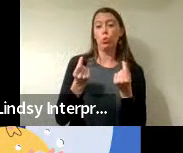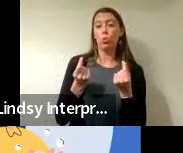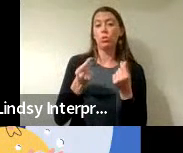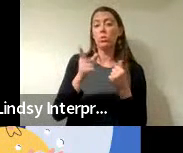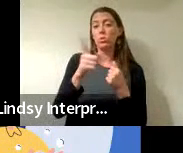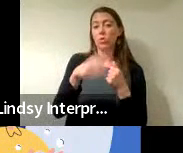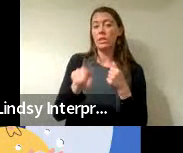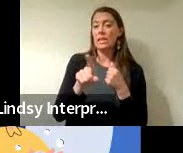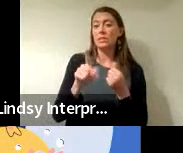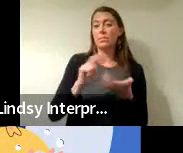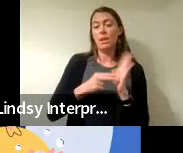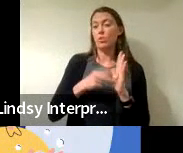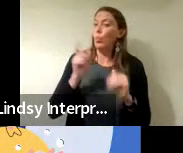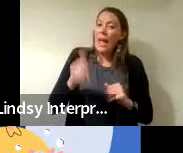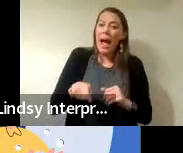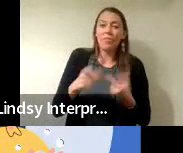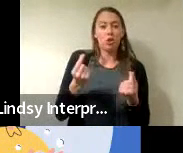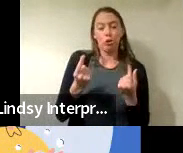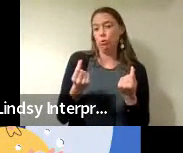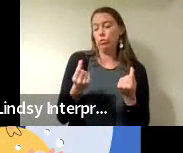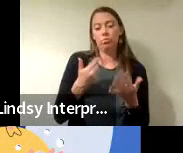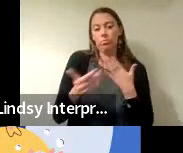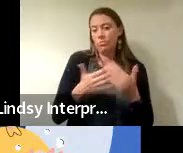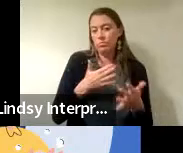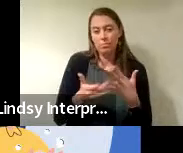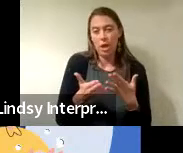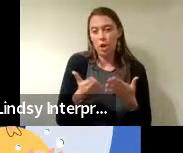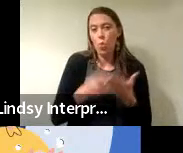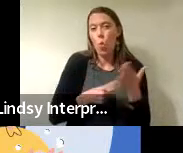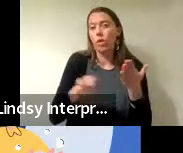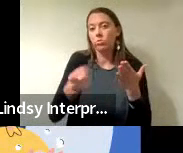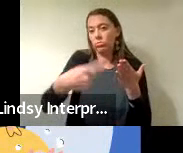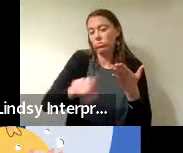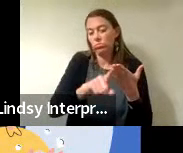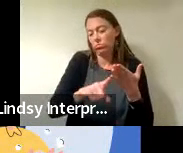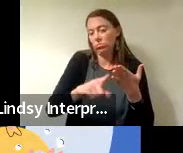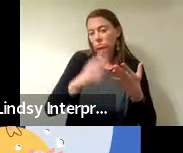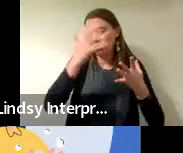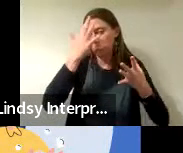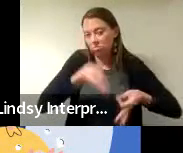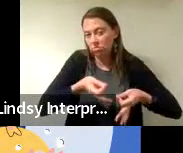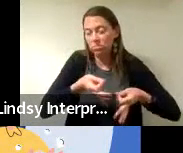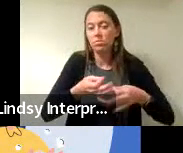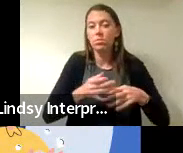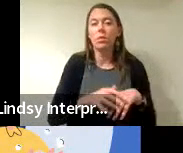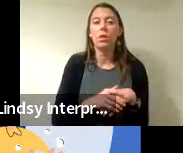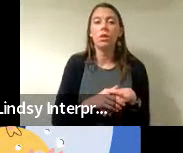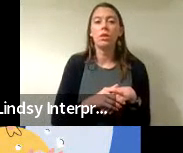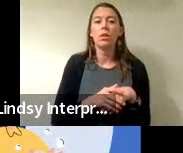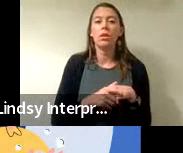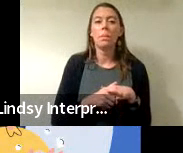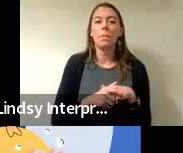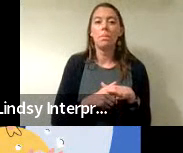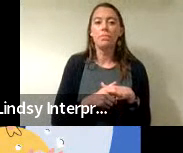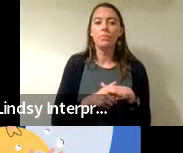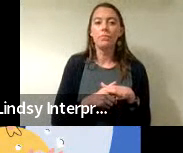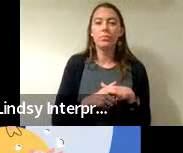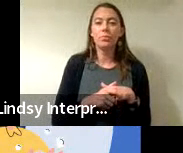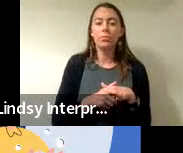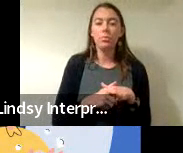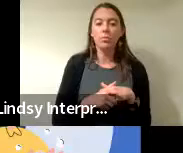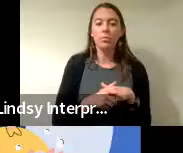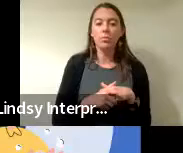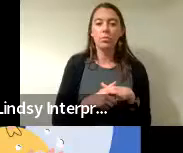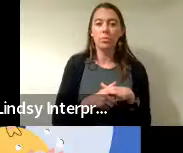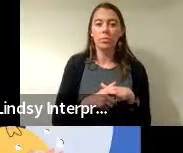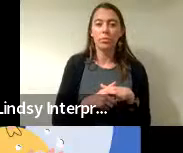to do really no matter what. What we want to do, almost all of these, we do these, we seek out community input